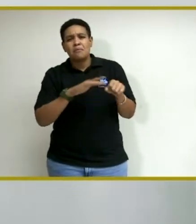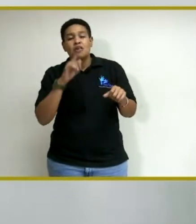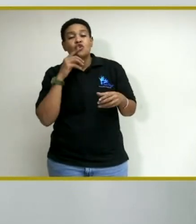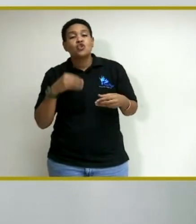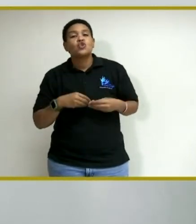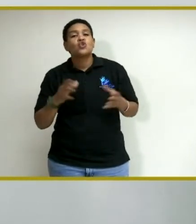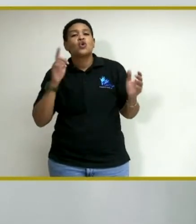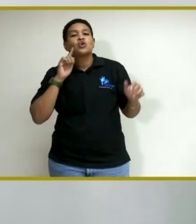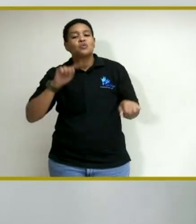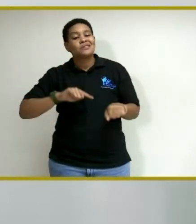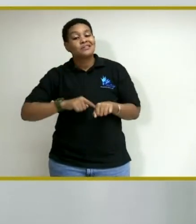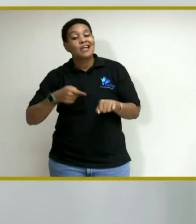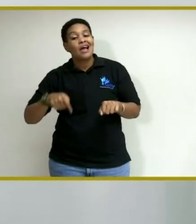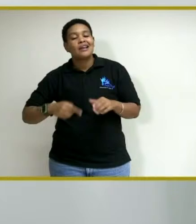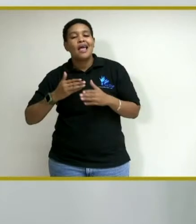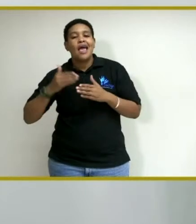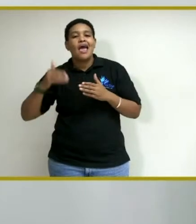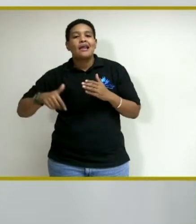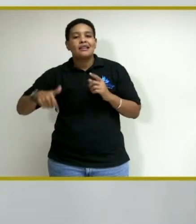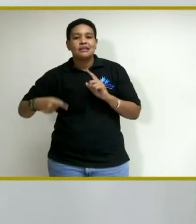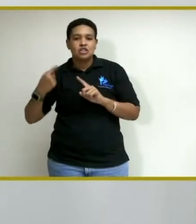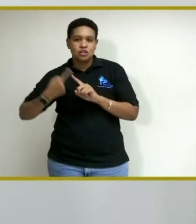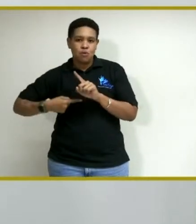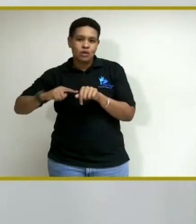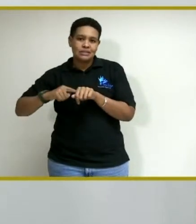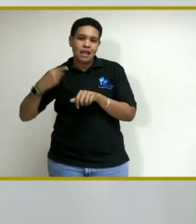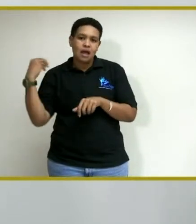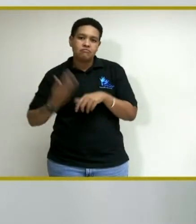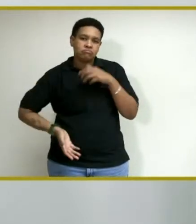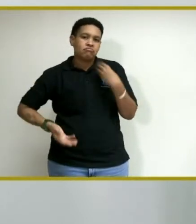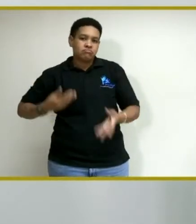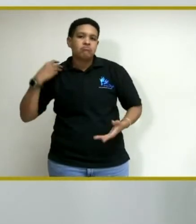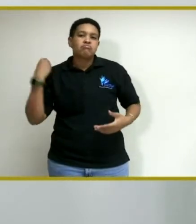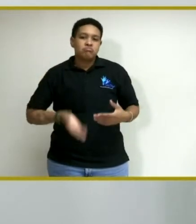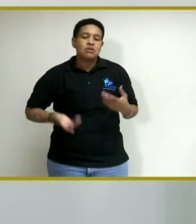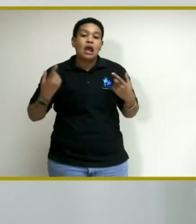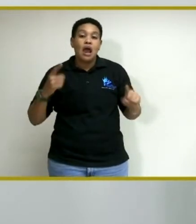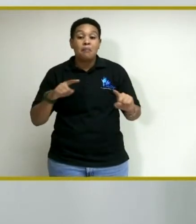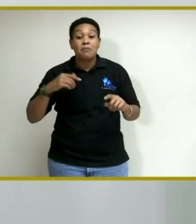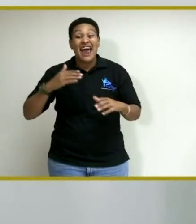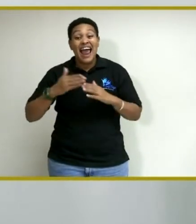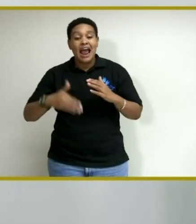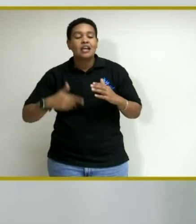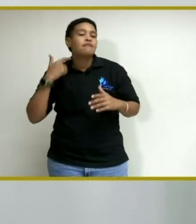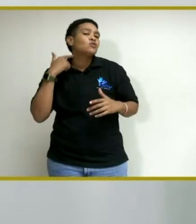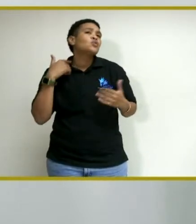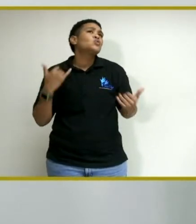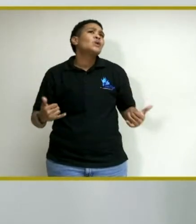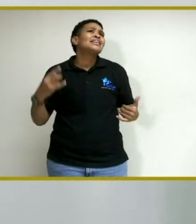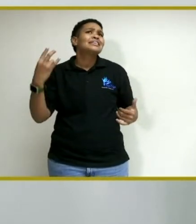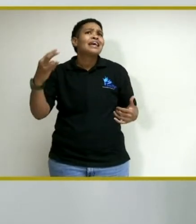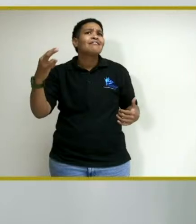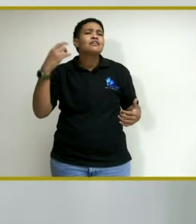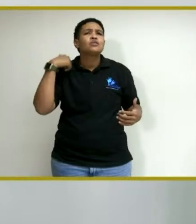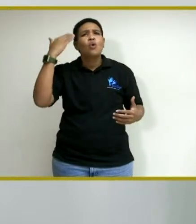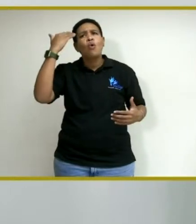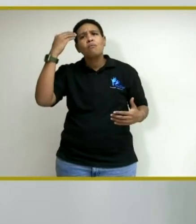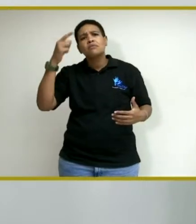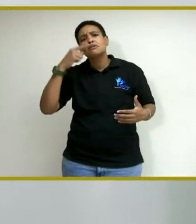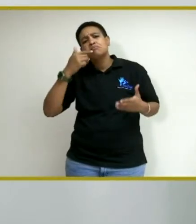starting the end of this month, the end of June. We're now, today is the 17th, so hopefully over the